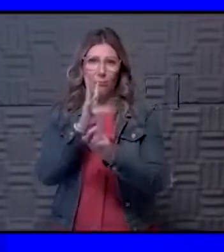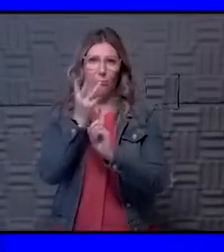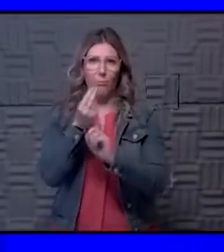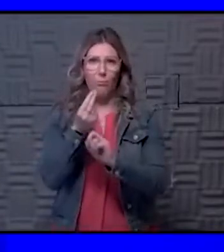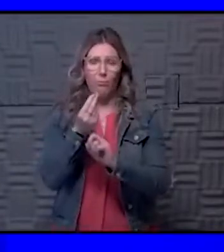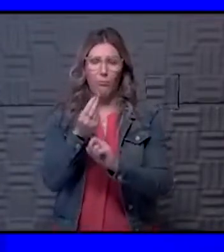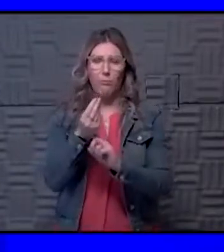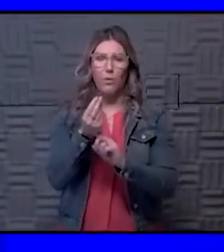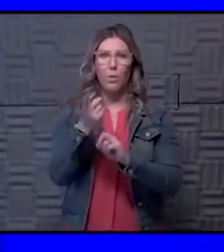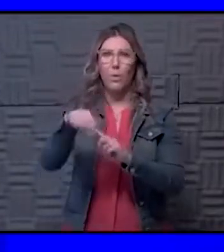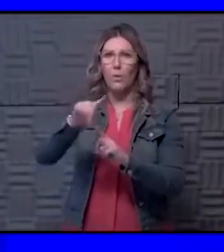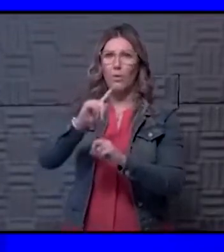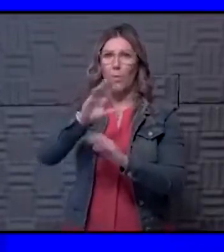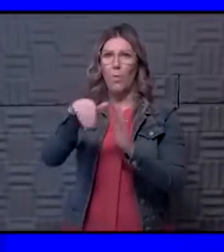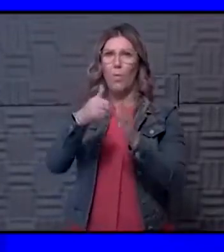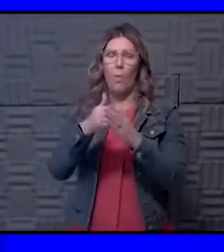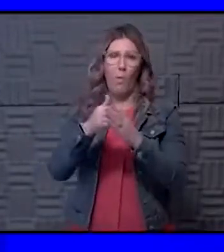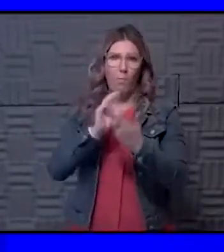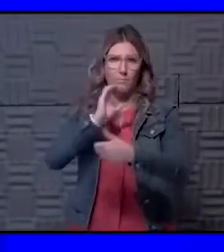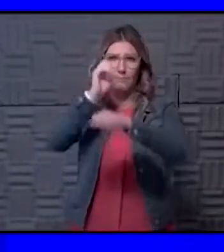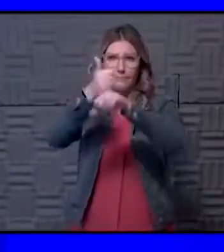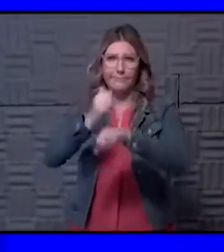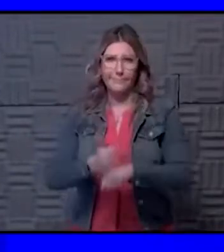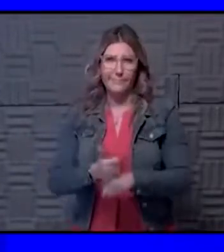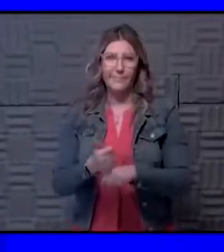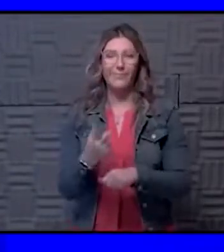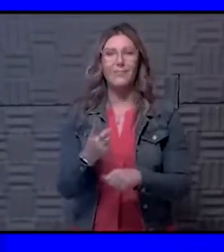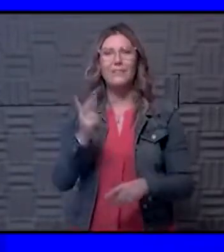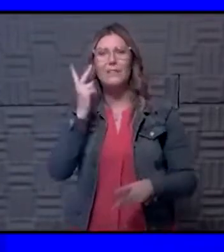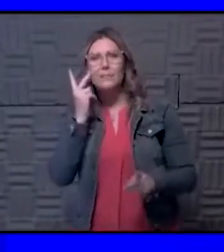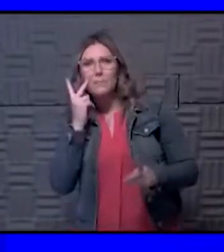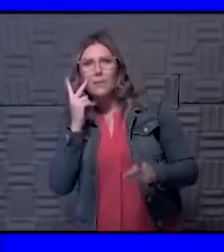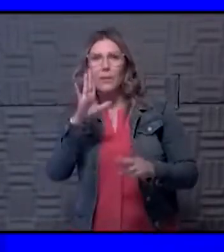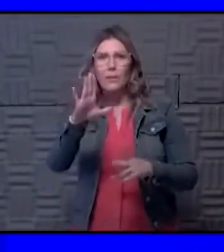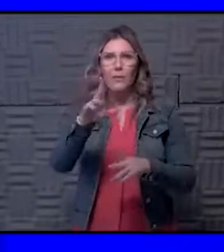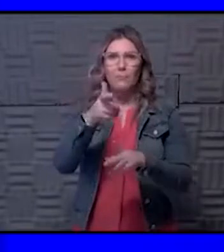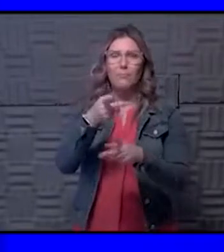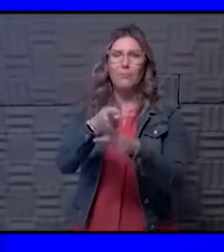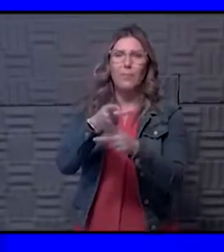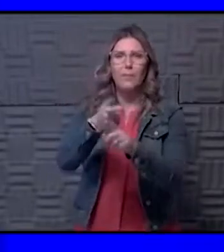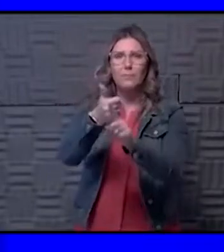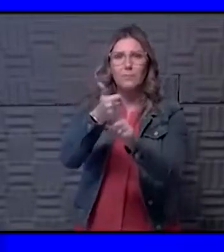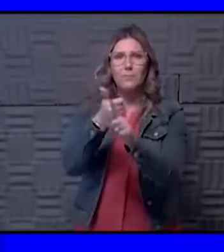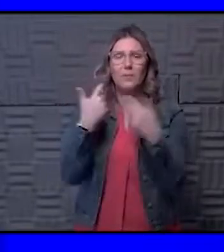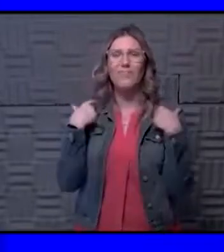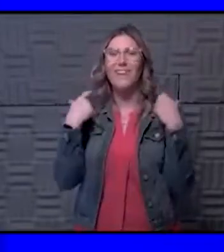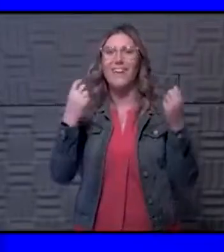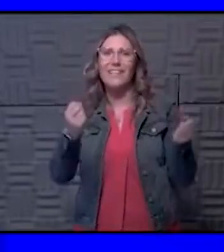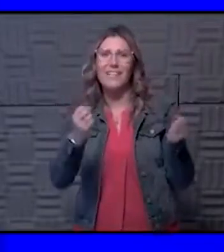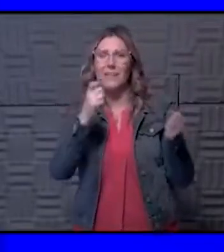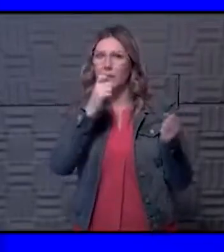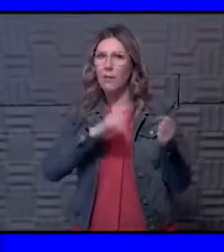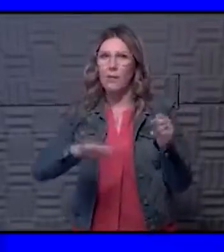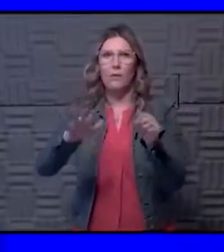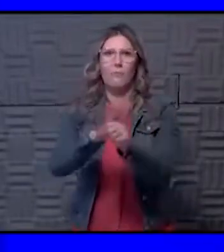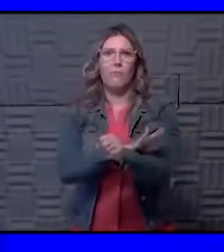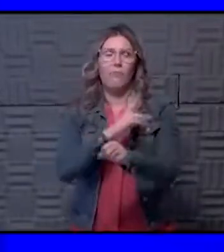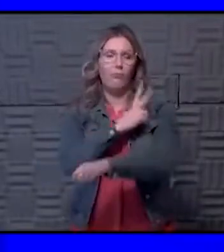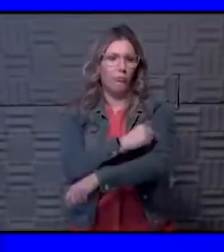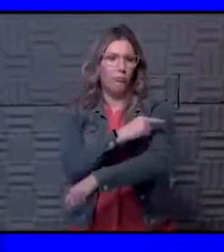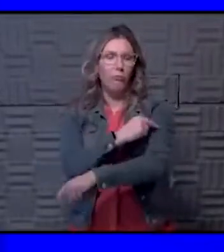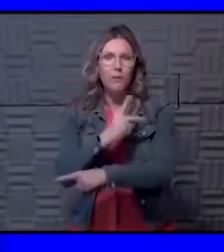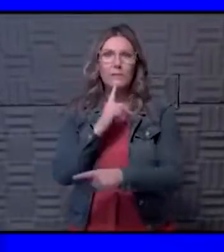are all aligned. And we can see that they are keeping themselves healthy. They are not running into capacity issues. We know